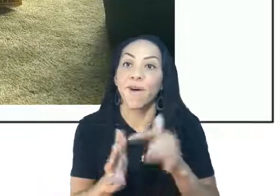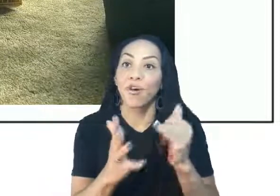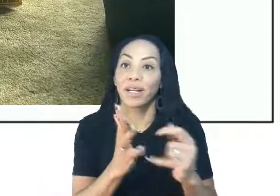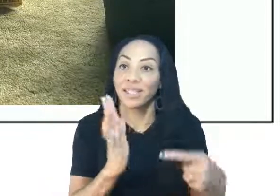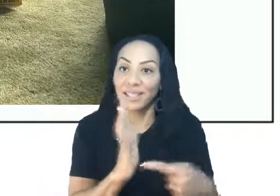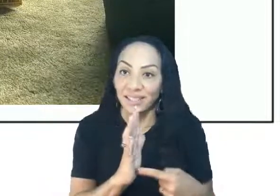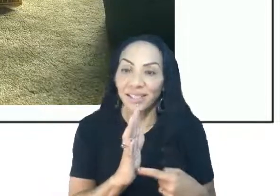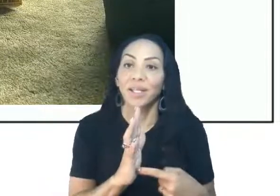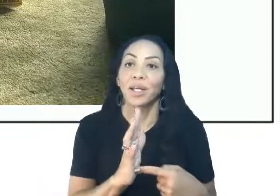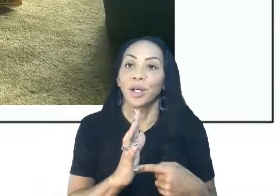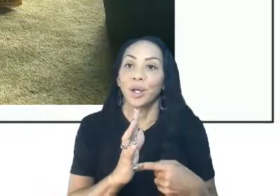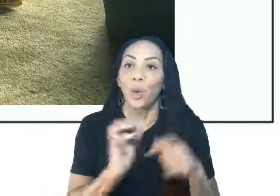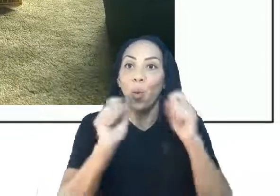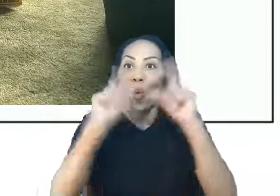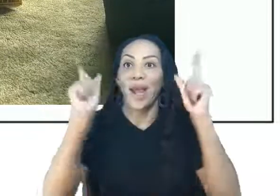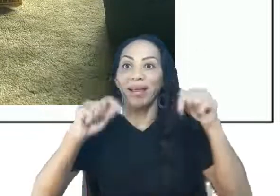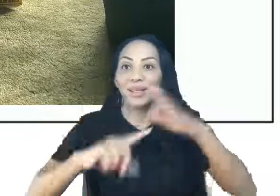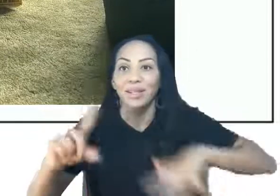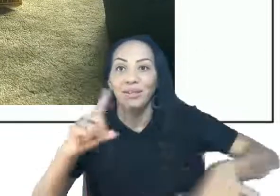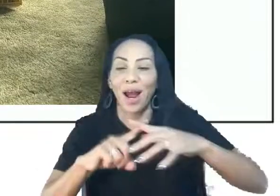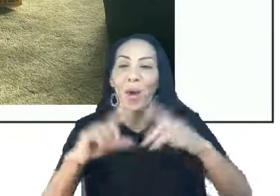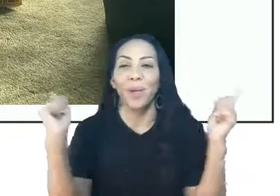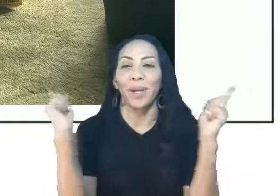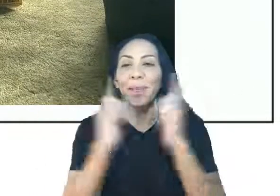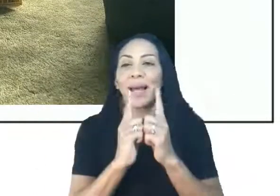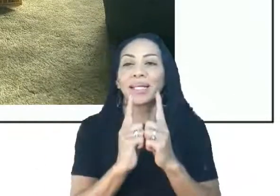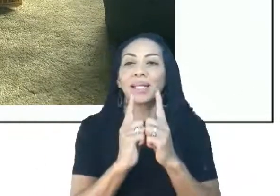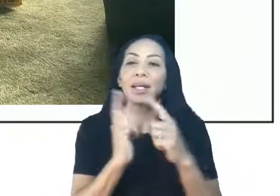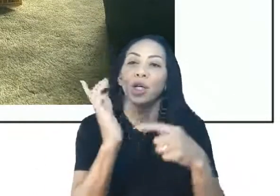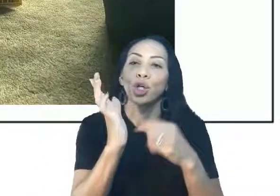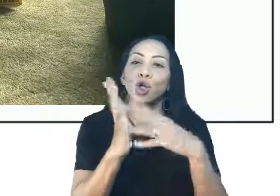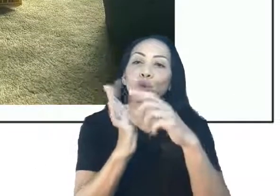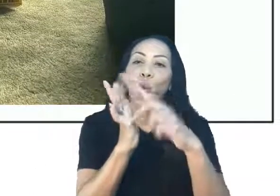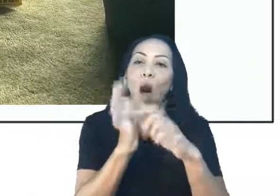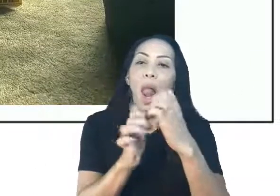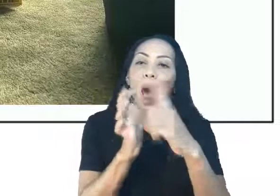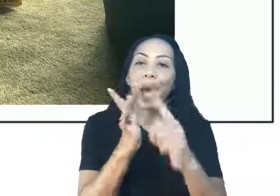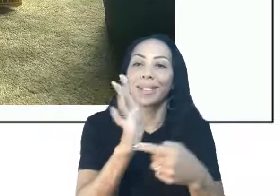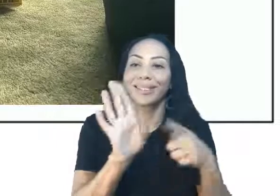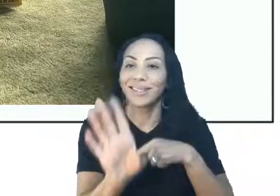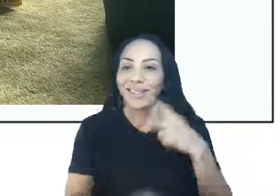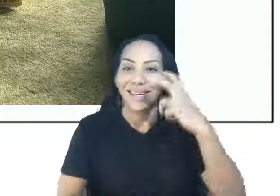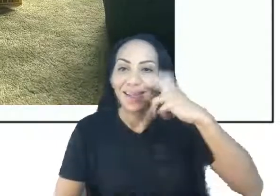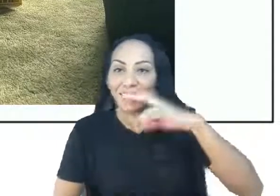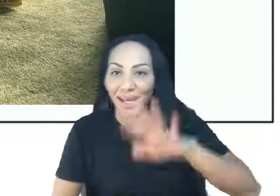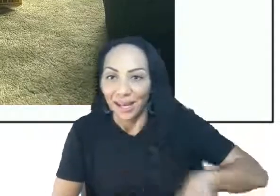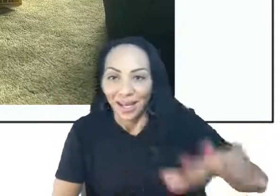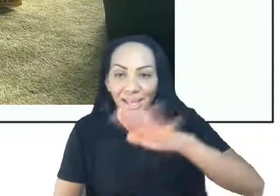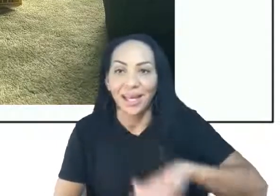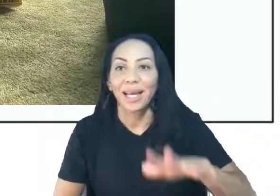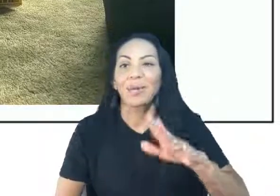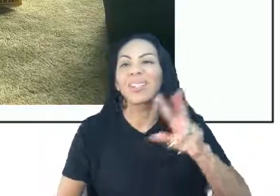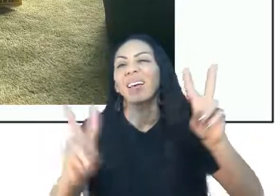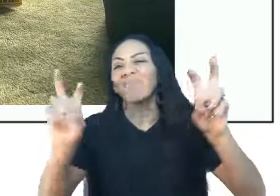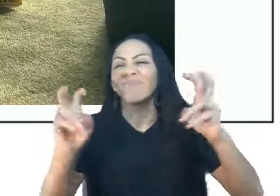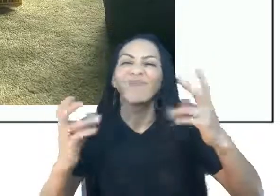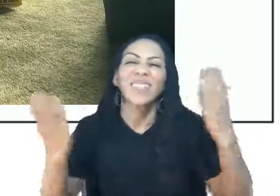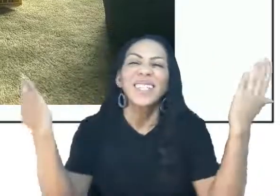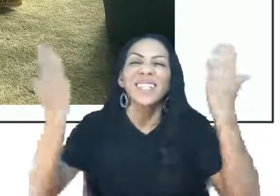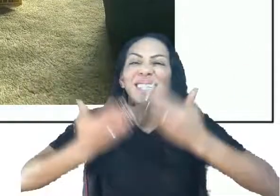on a September evening. It was a closed event, so we had the whole gallery to ourselves. It was a kind of like night at the museum kind of